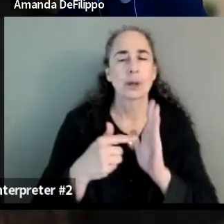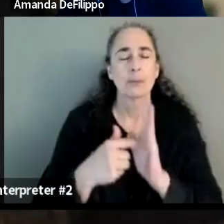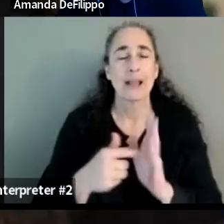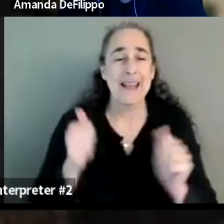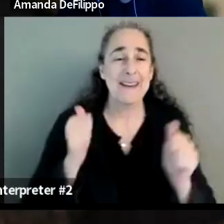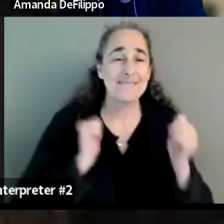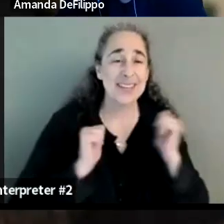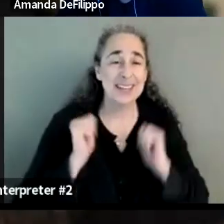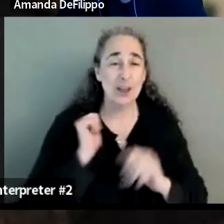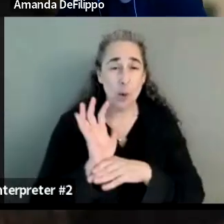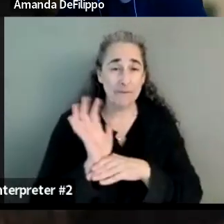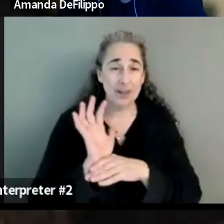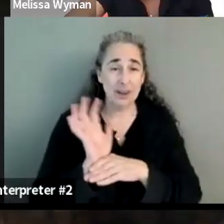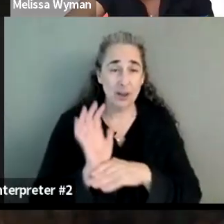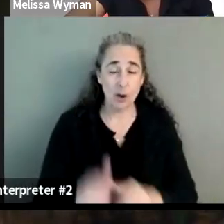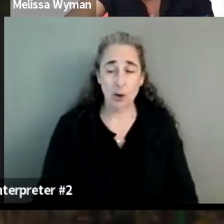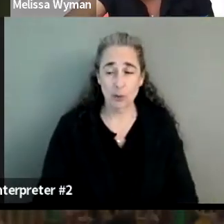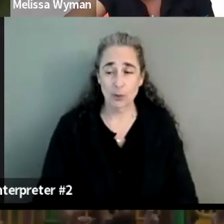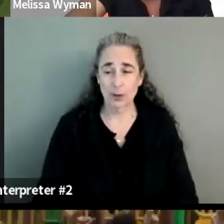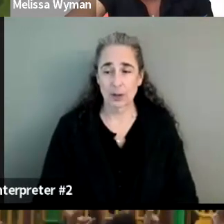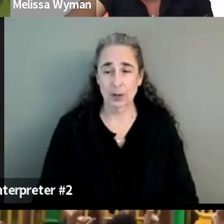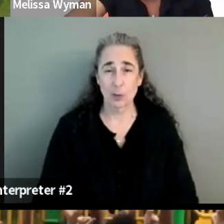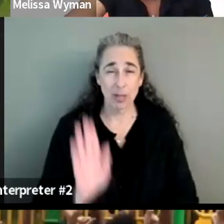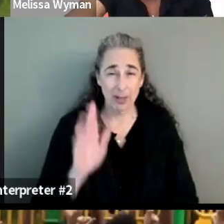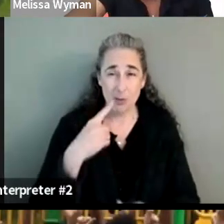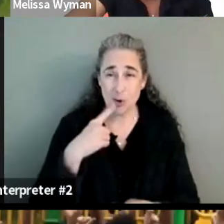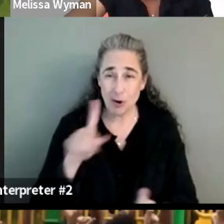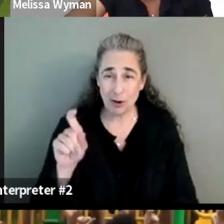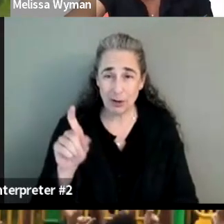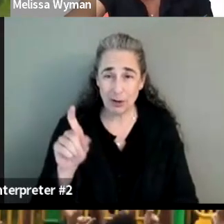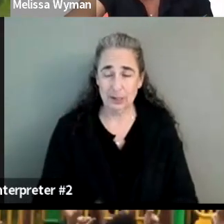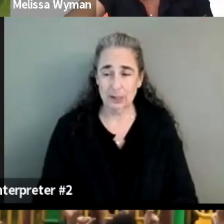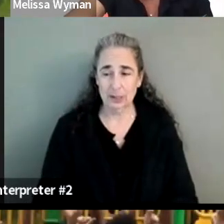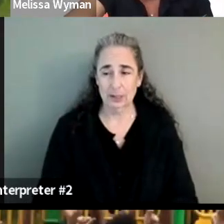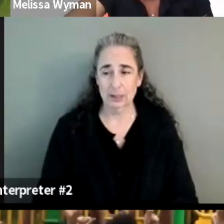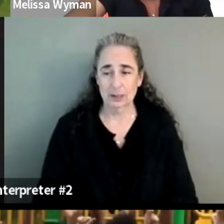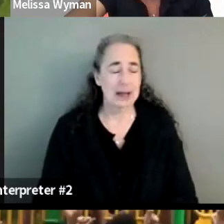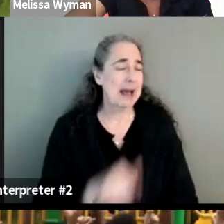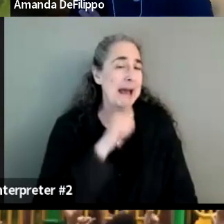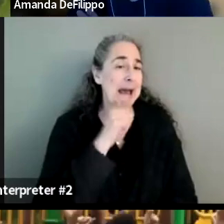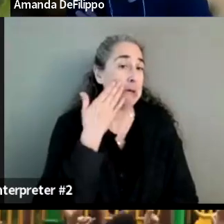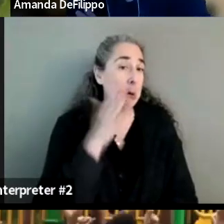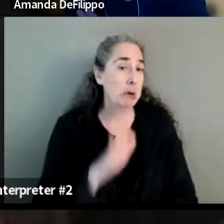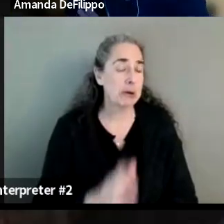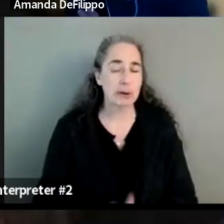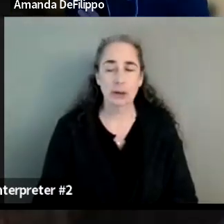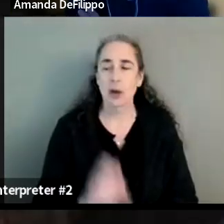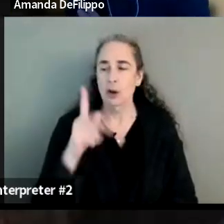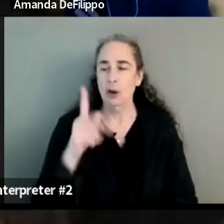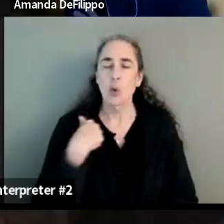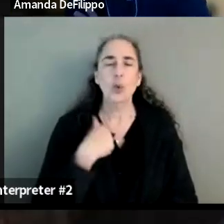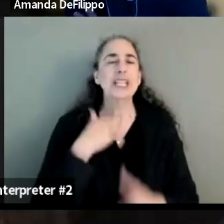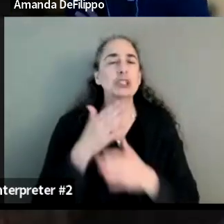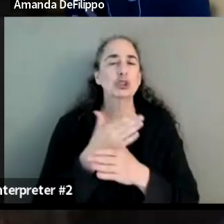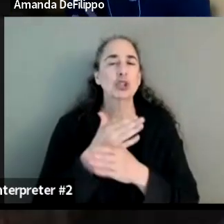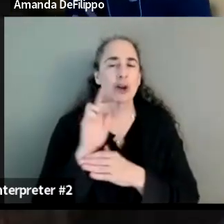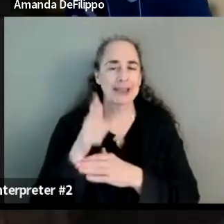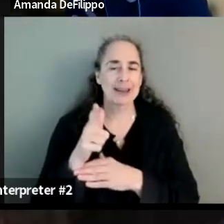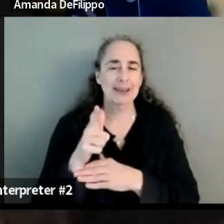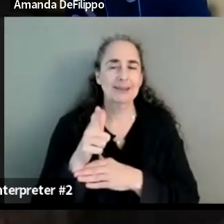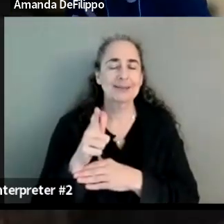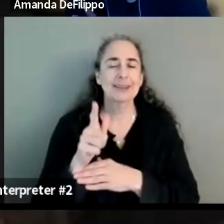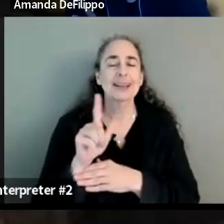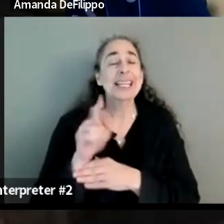play by any chance? I'm not too sure. Okay. Well, we can share that later. I can share a link